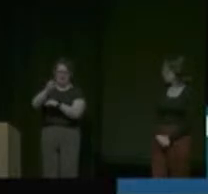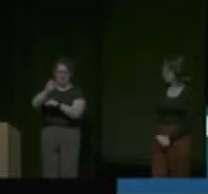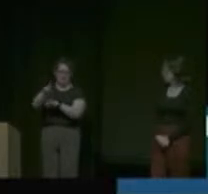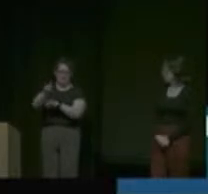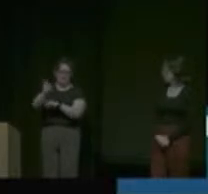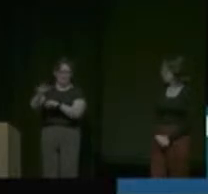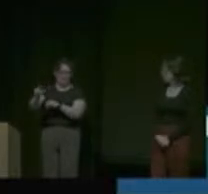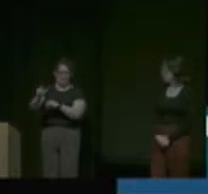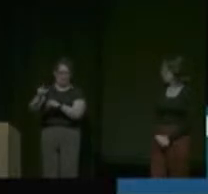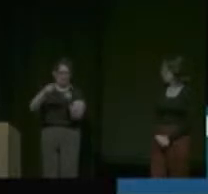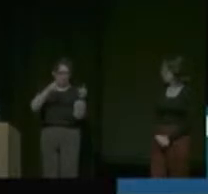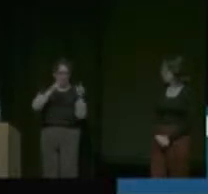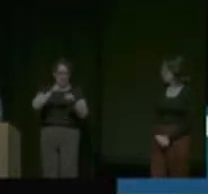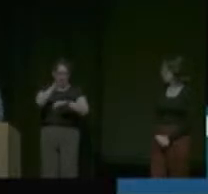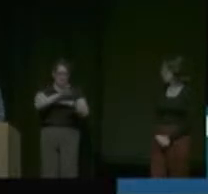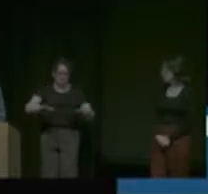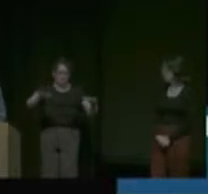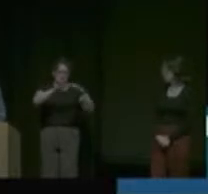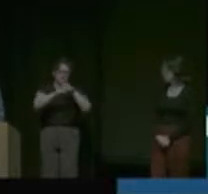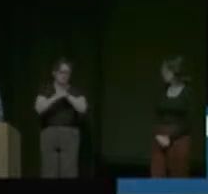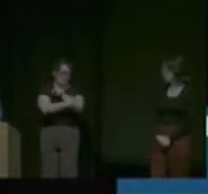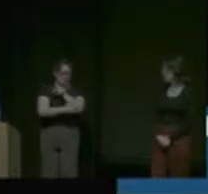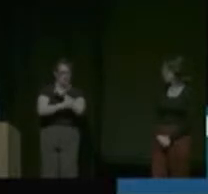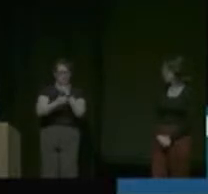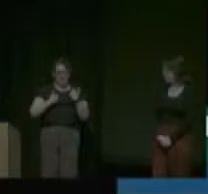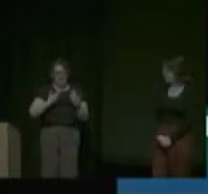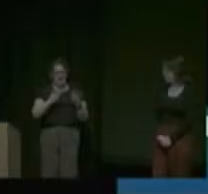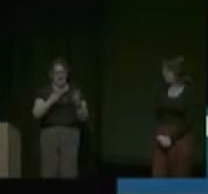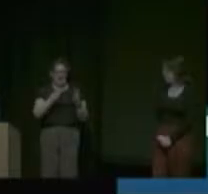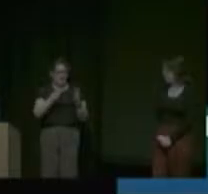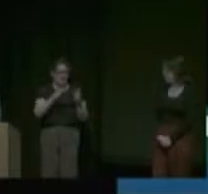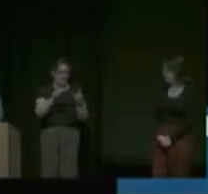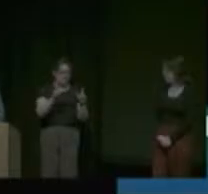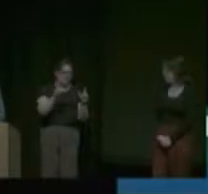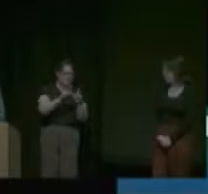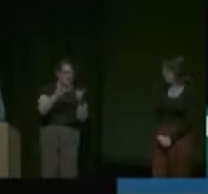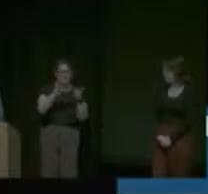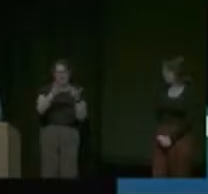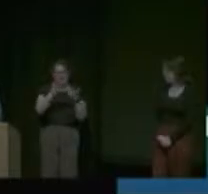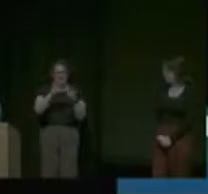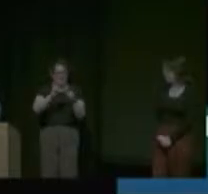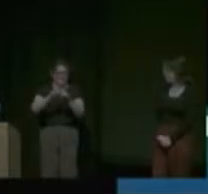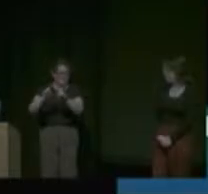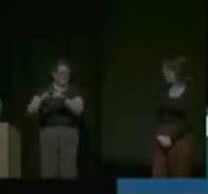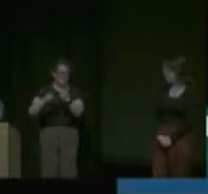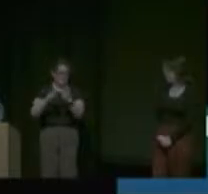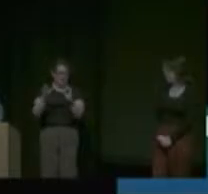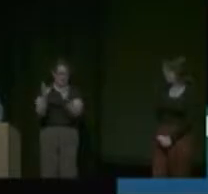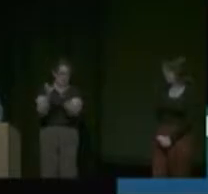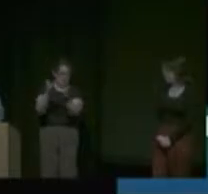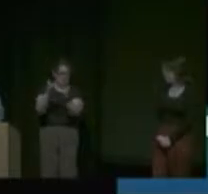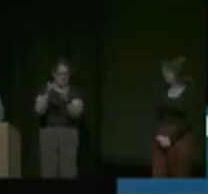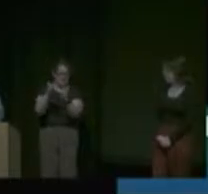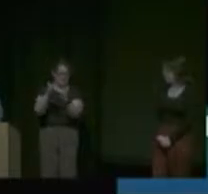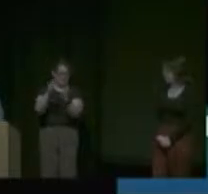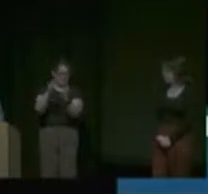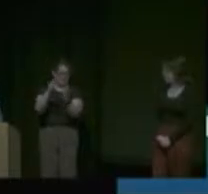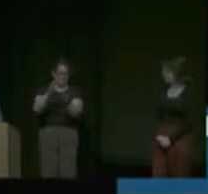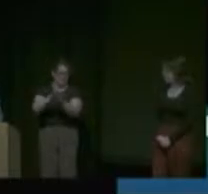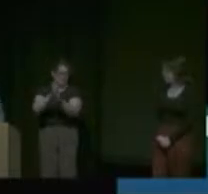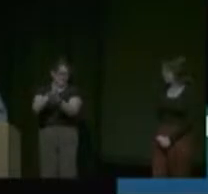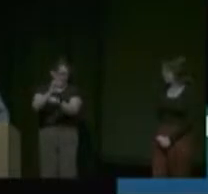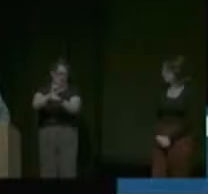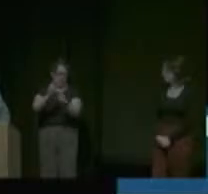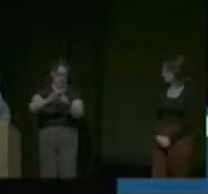this all over the country. So there's certain permits and certified truckers and certified landfills that you need all the documentation and paperwork for,